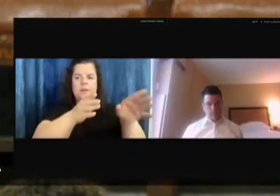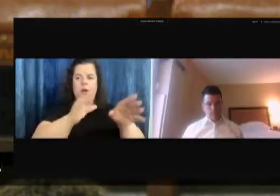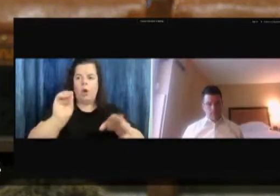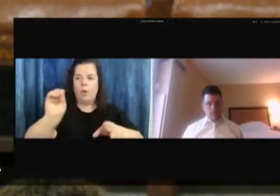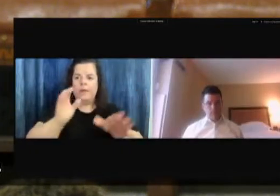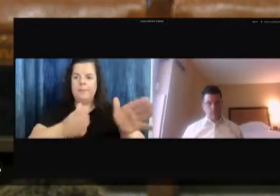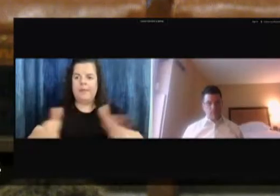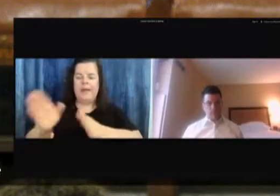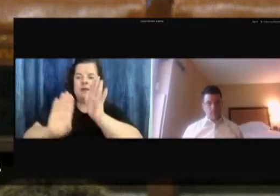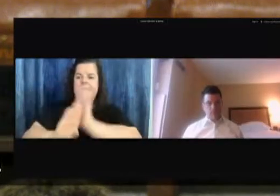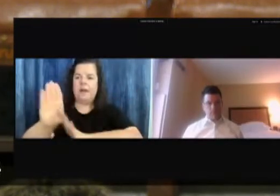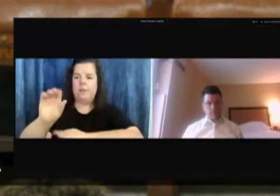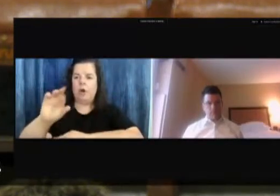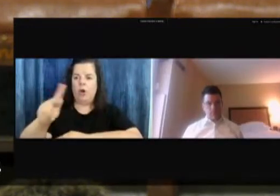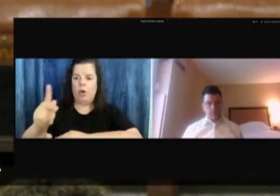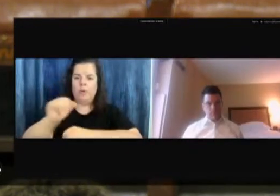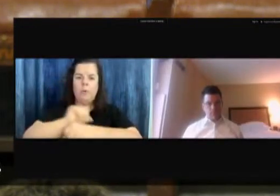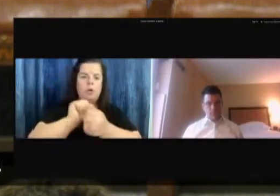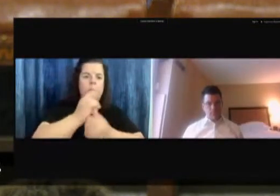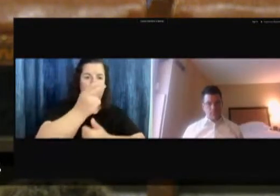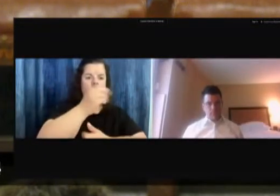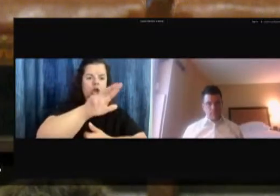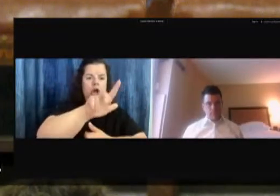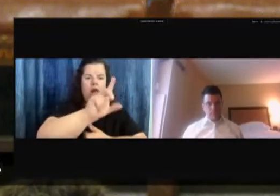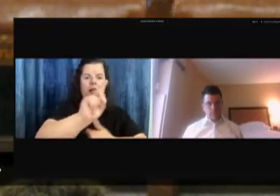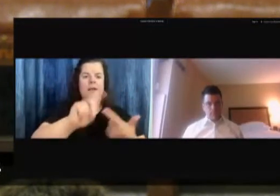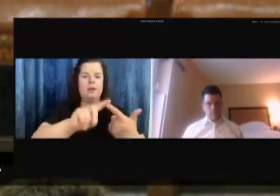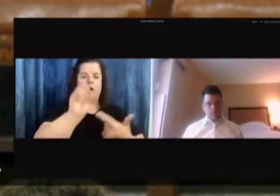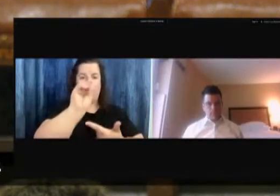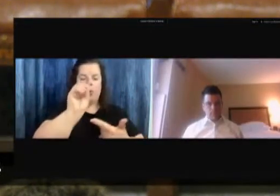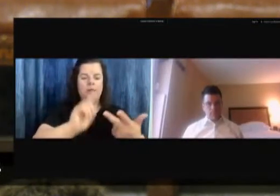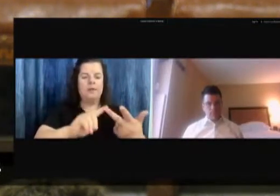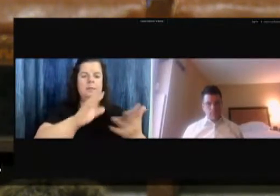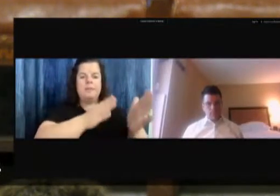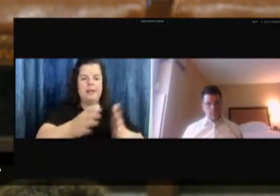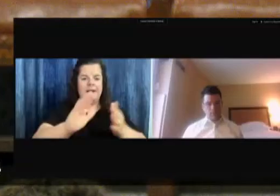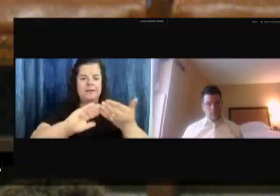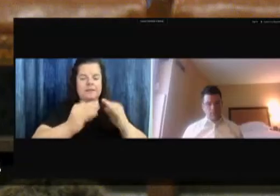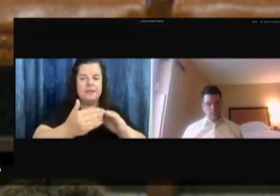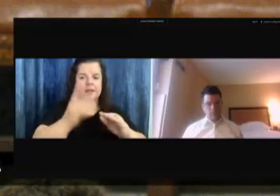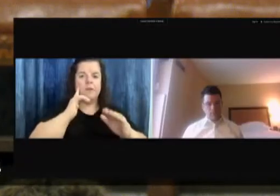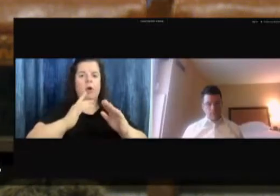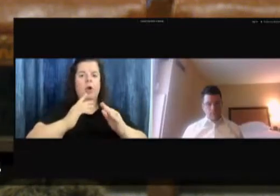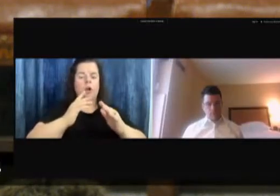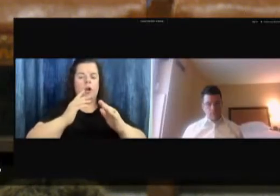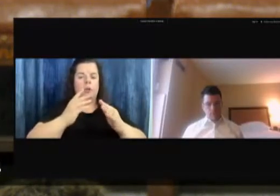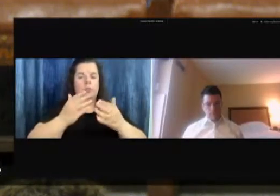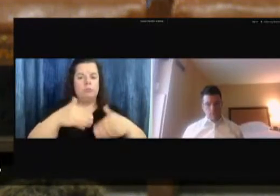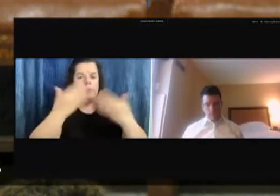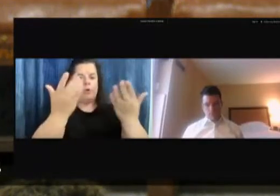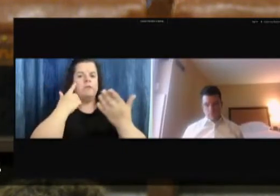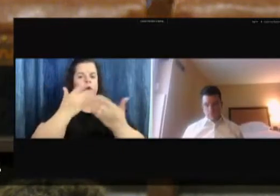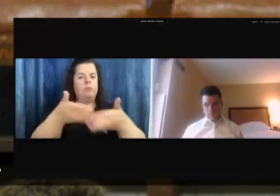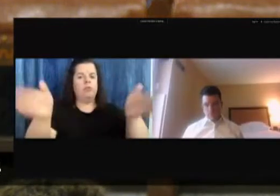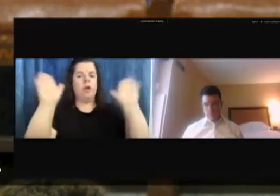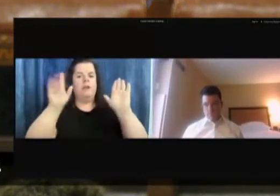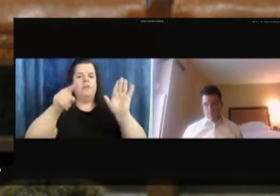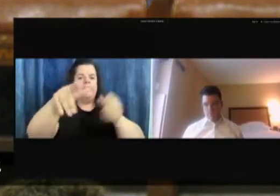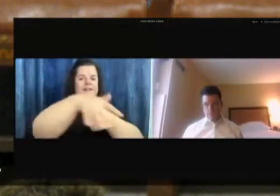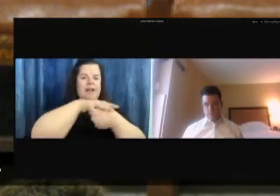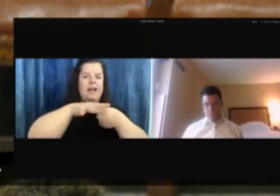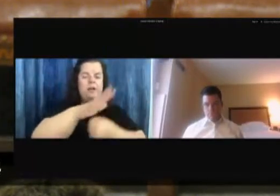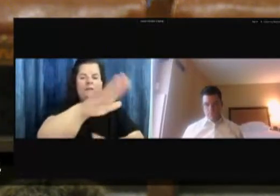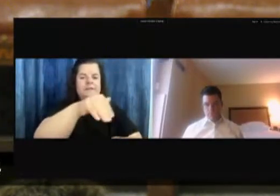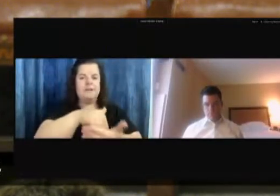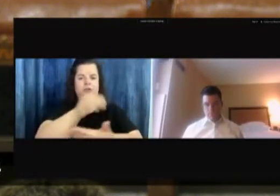City Planning, Councilperson Charland, and Oakland stakeholders to develop a proposal for a broader examination of the zoning for this stretch of Central Oakland.